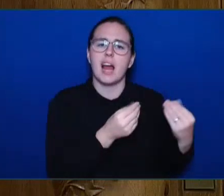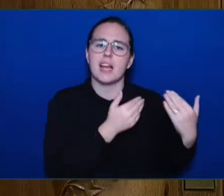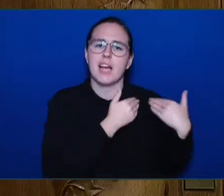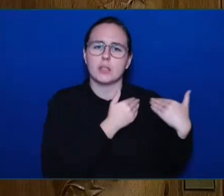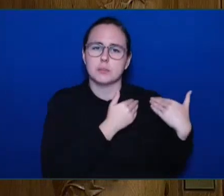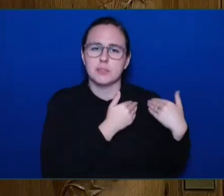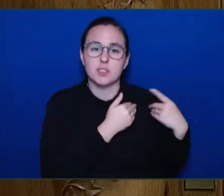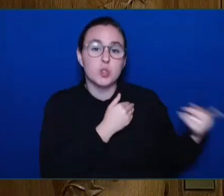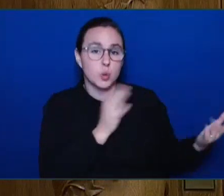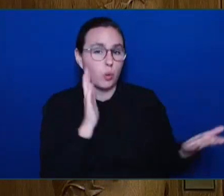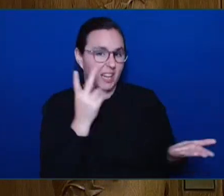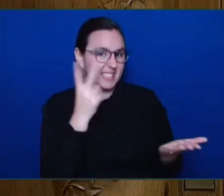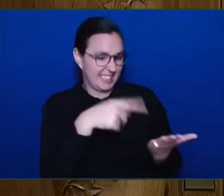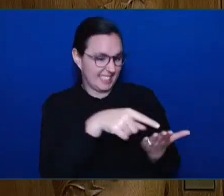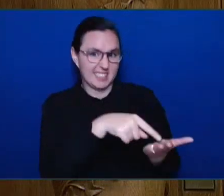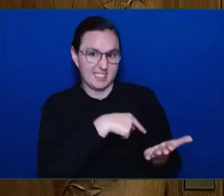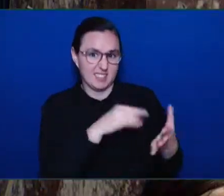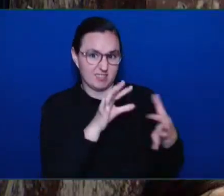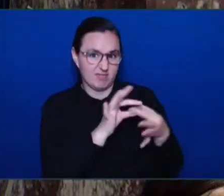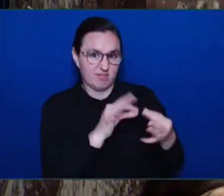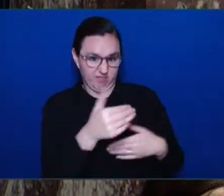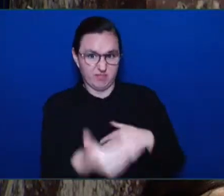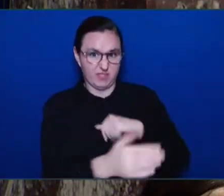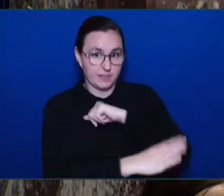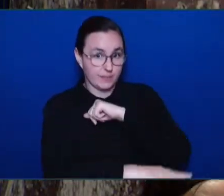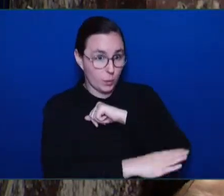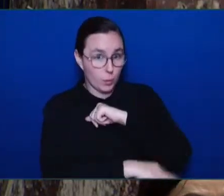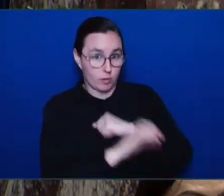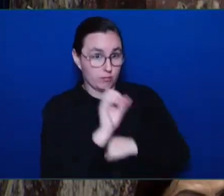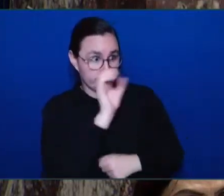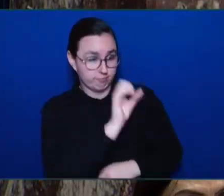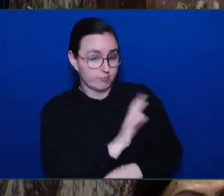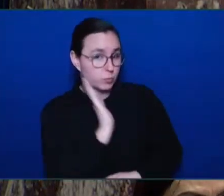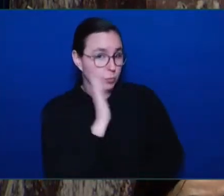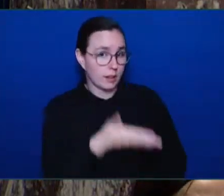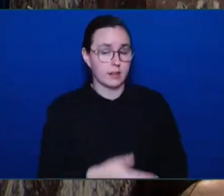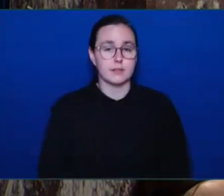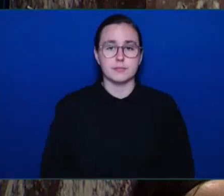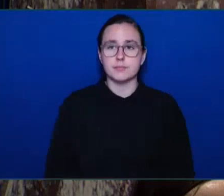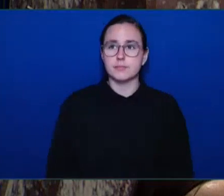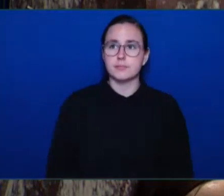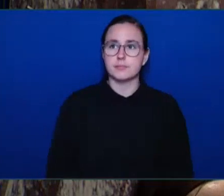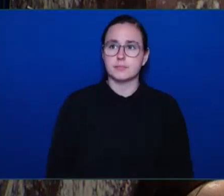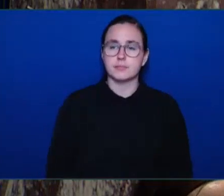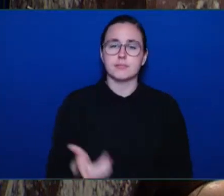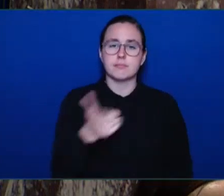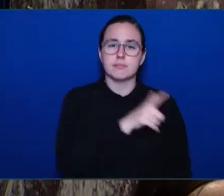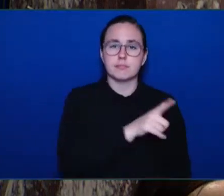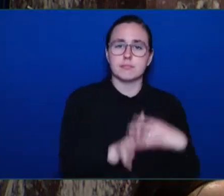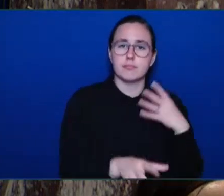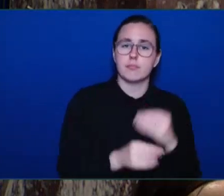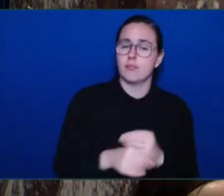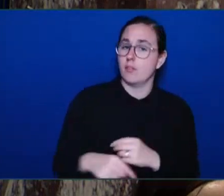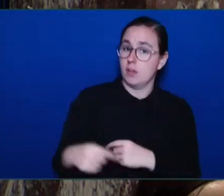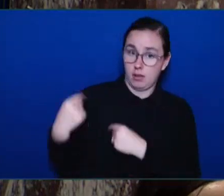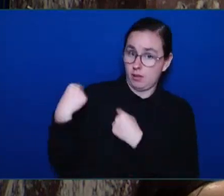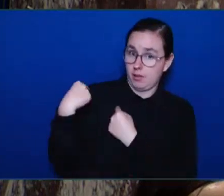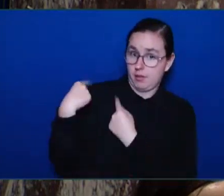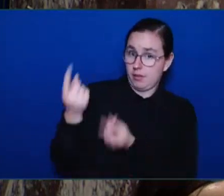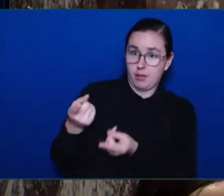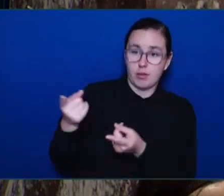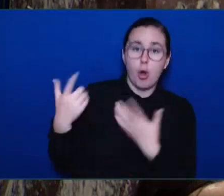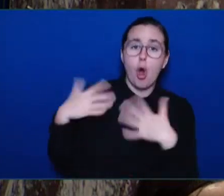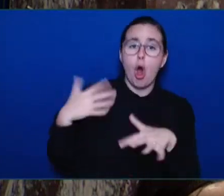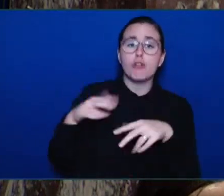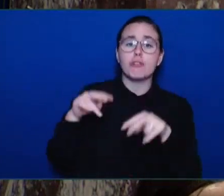Member supplemental. It's been a year, Mr. Speaker, of lack of oversight for the BC Conservation Service. The antiquated legislation